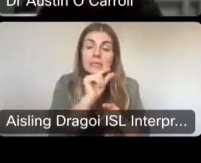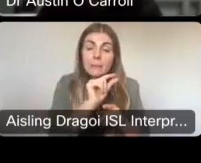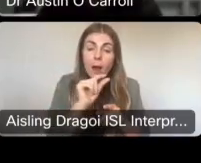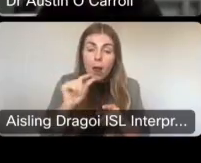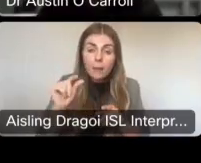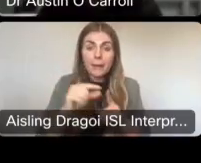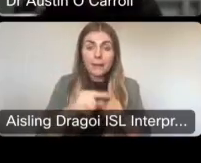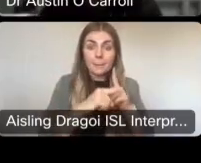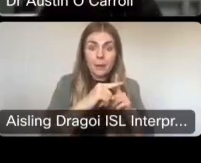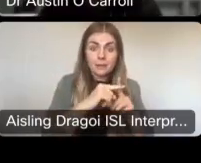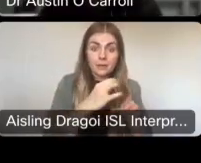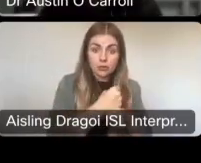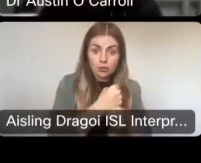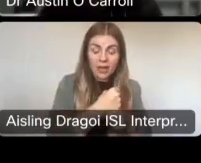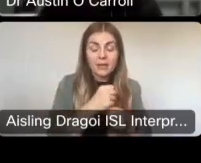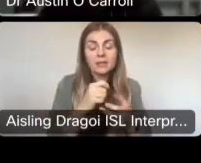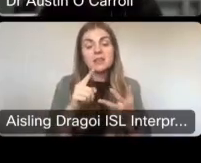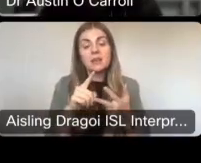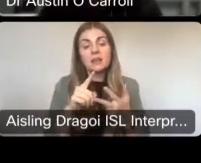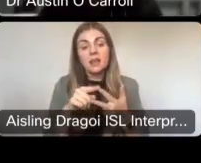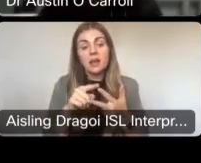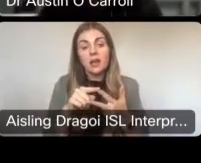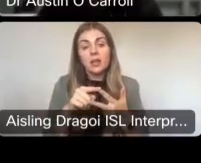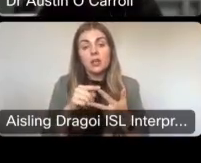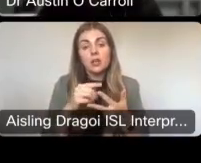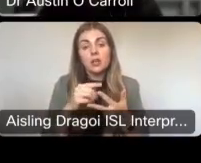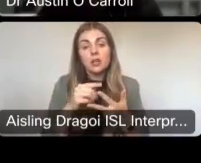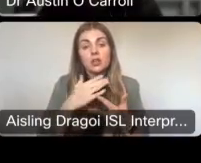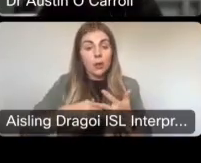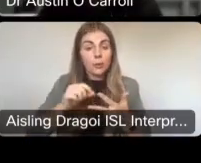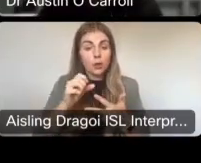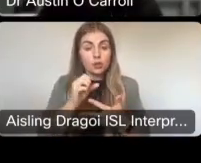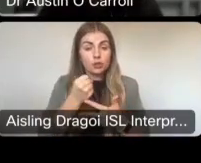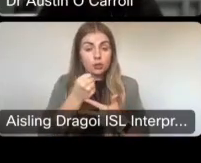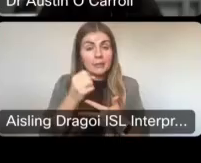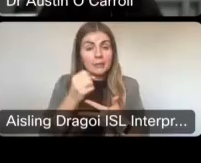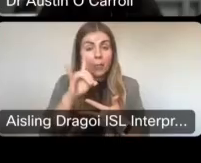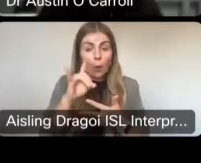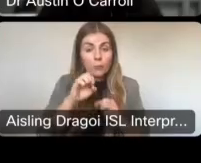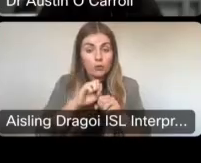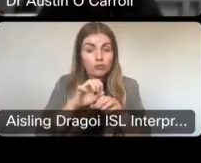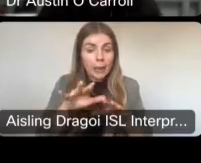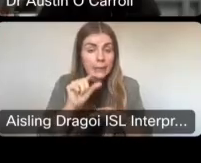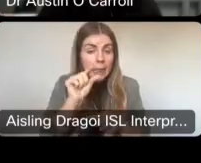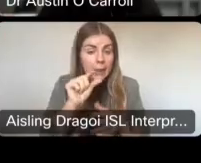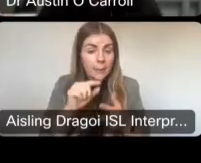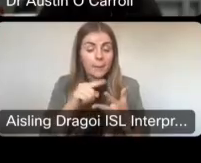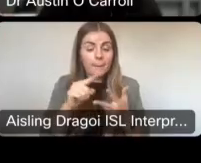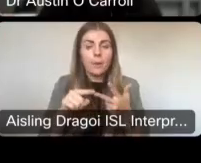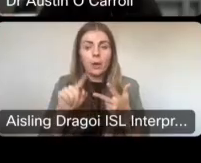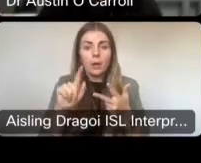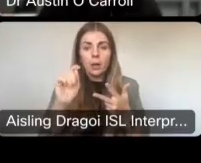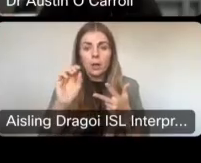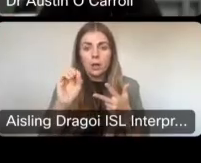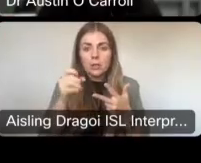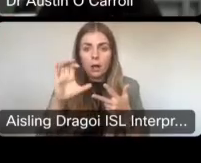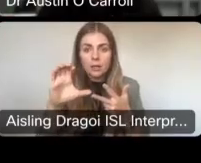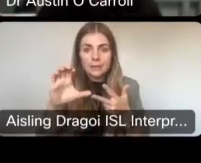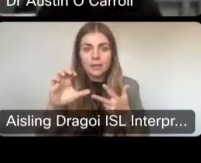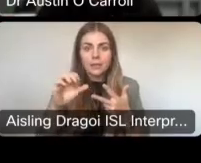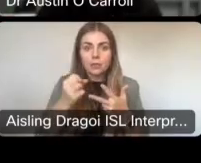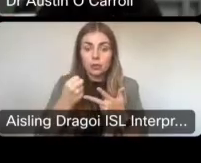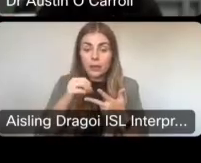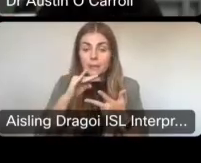in larger amounts, but they're managed when they're in tolerable stress. But when you get toxic stress, you have strong, prolonged release of